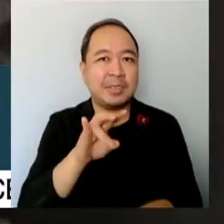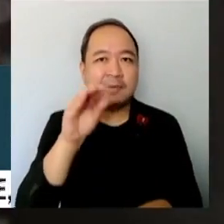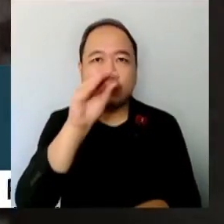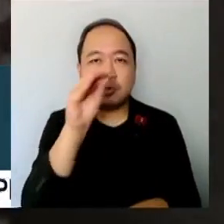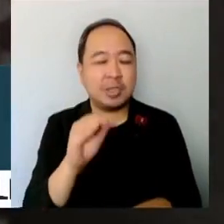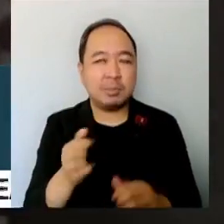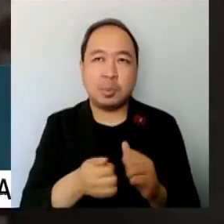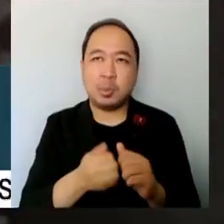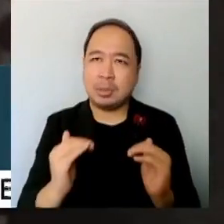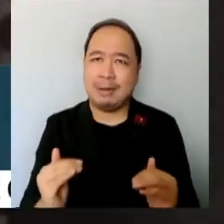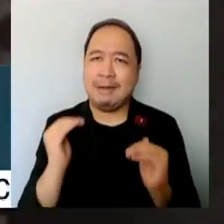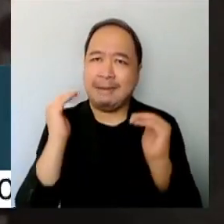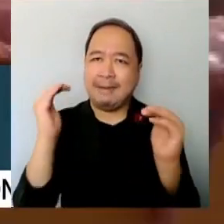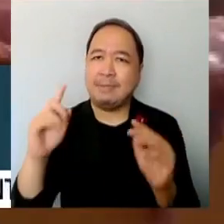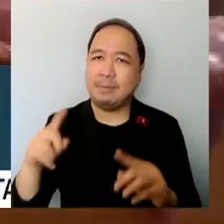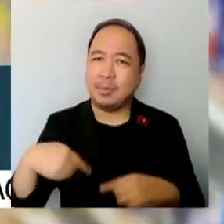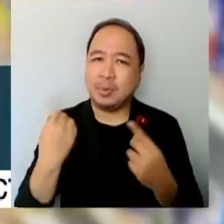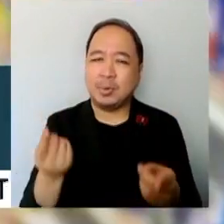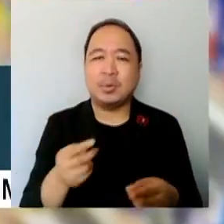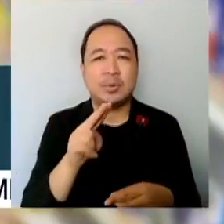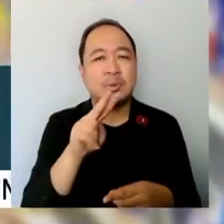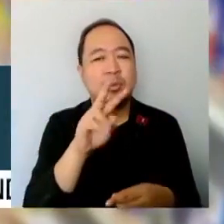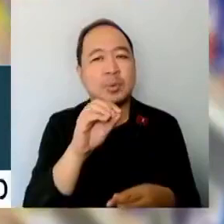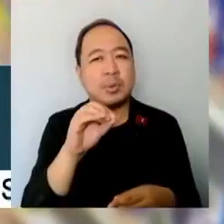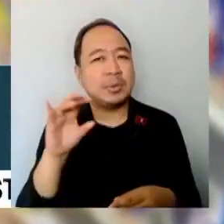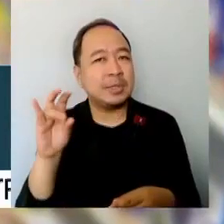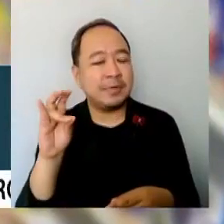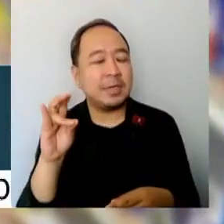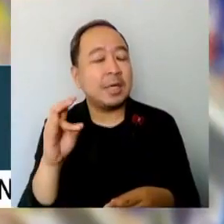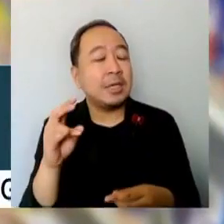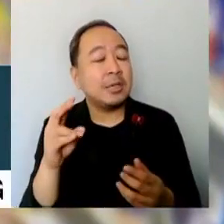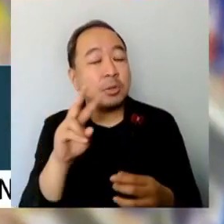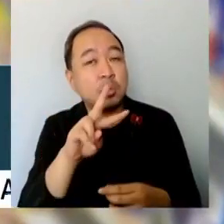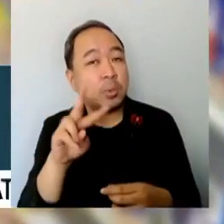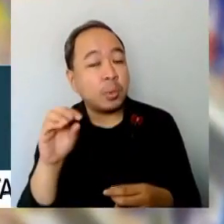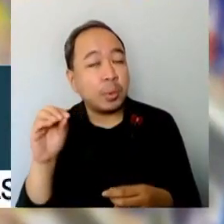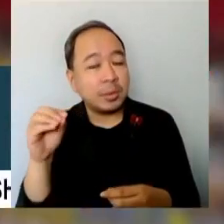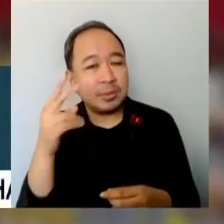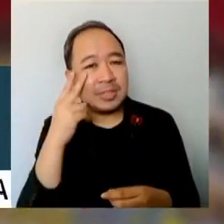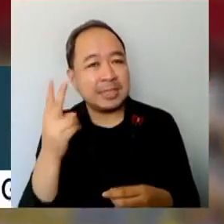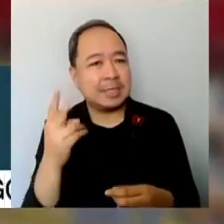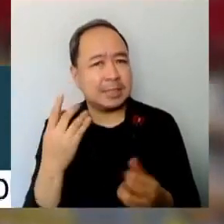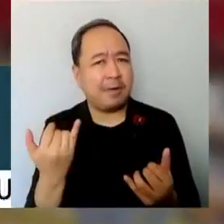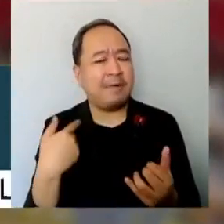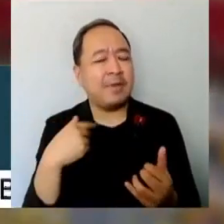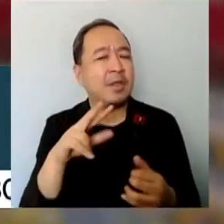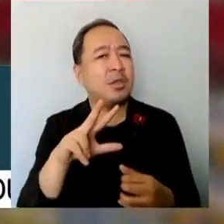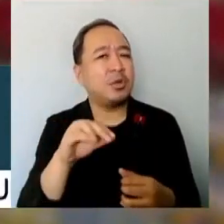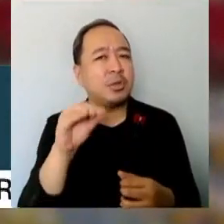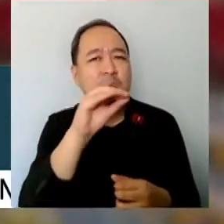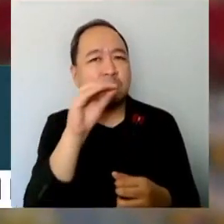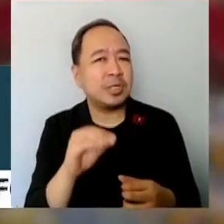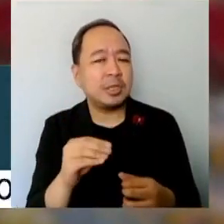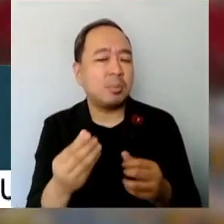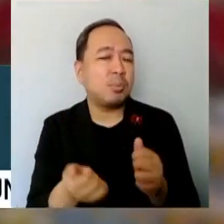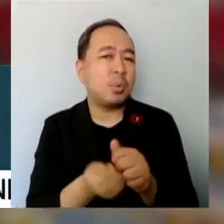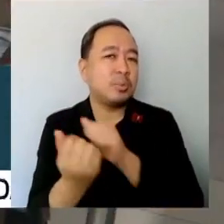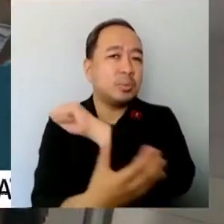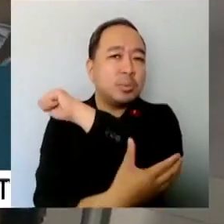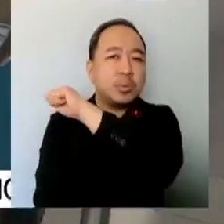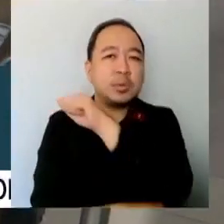December 2000, when it hit 9.5%. Inflation for the bottom 30% income households, the poorest families, stayed